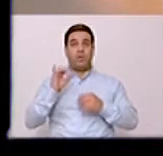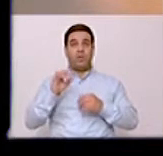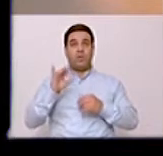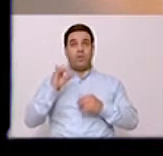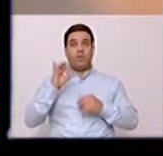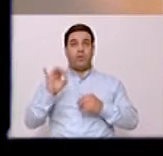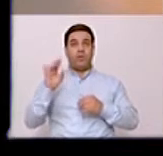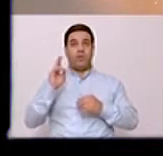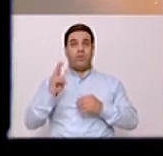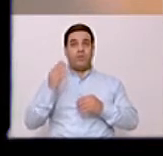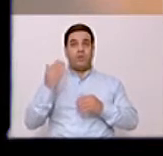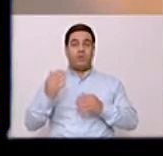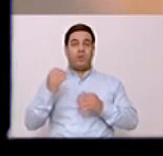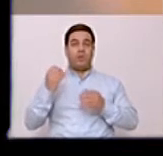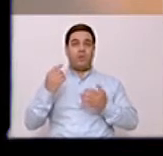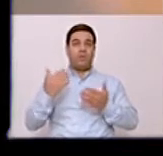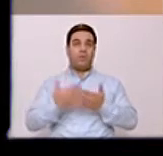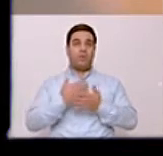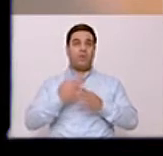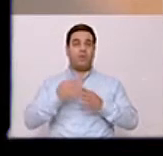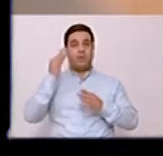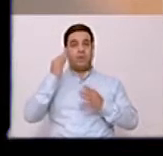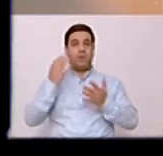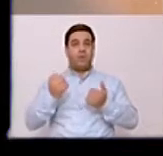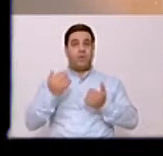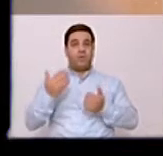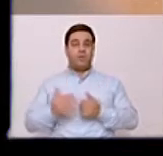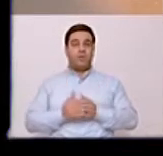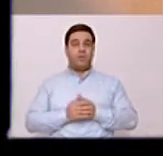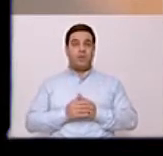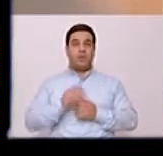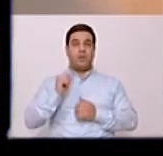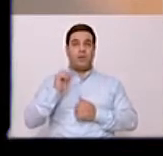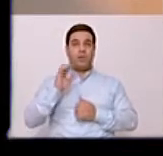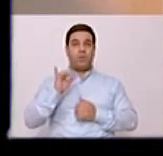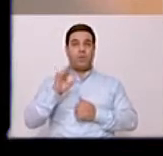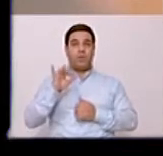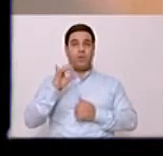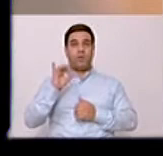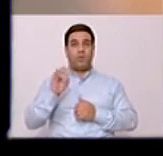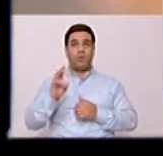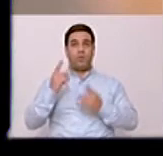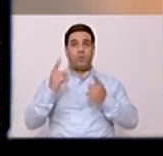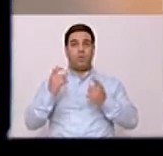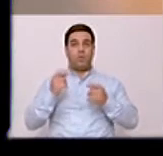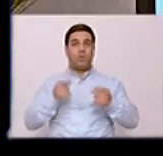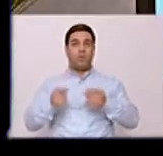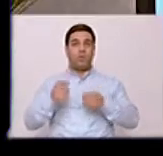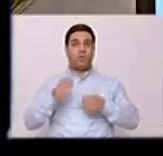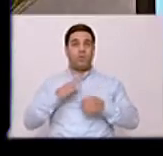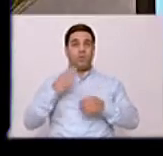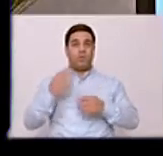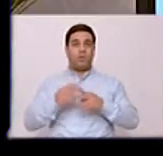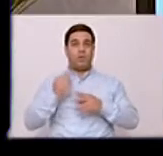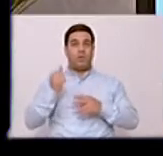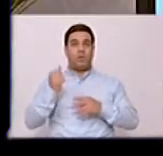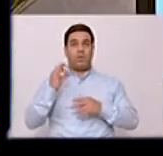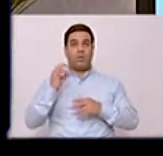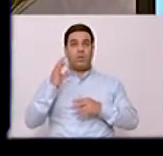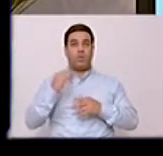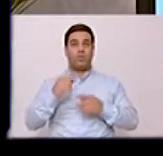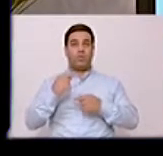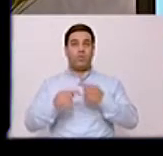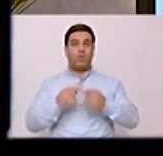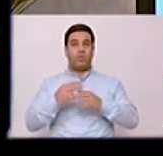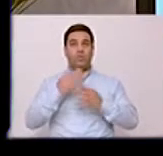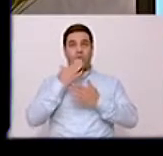Abulfayzxonning kim ekanligini yana bir bora esga olamiz. Demak, Abulfayzxon Buxoroda hukmronlik qilgan Ashtarxoniylar